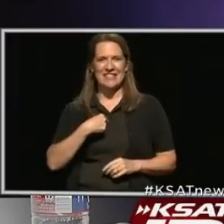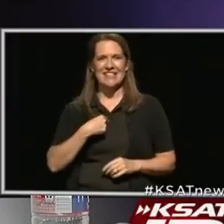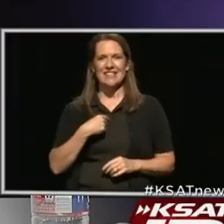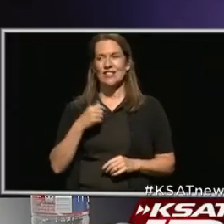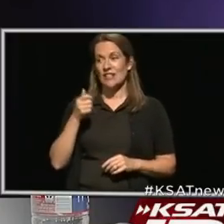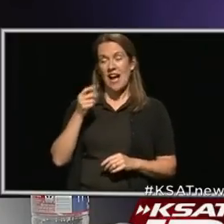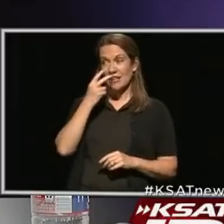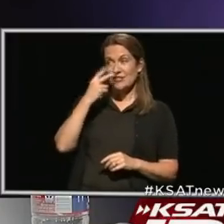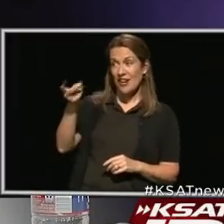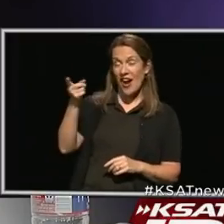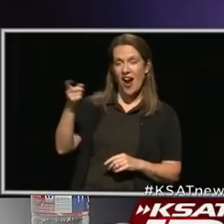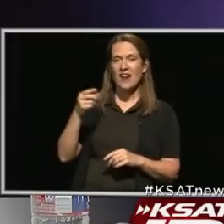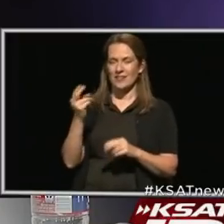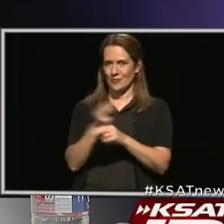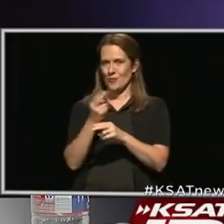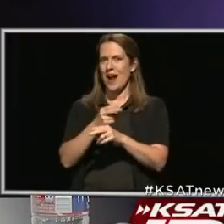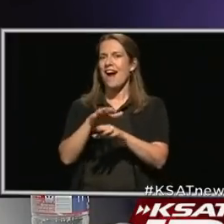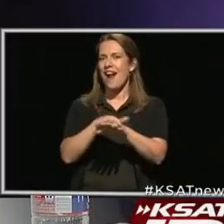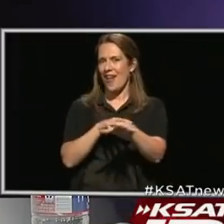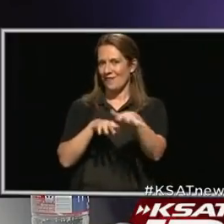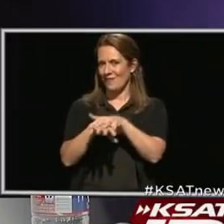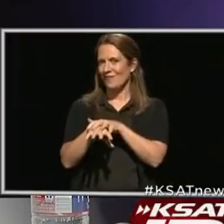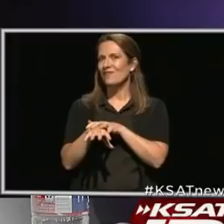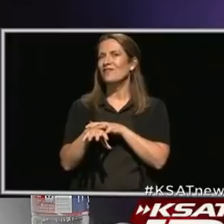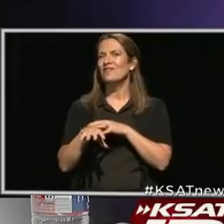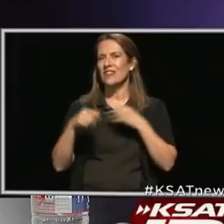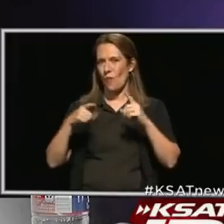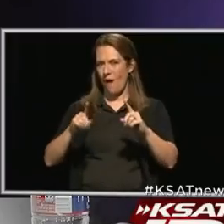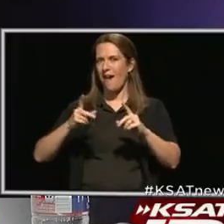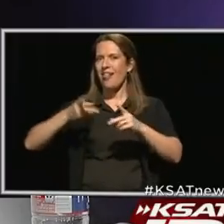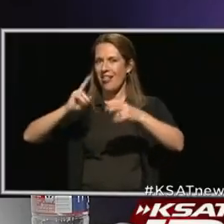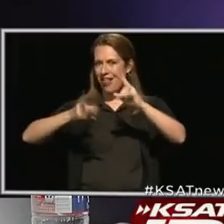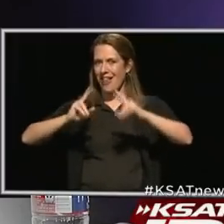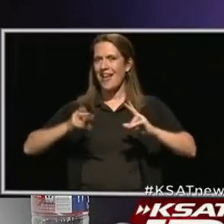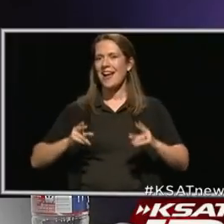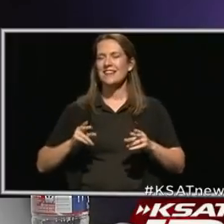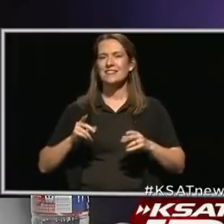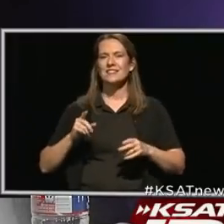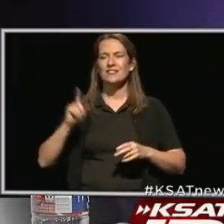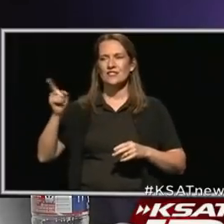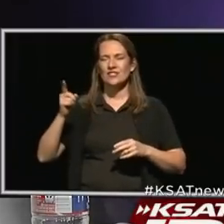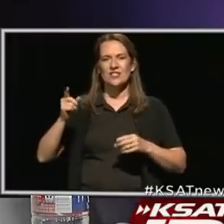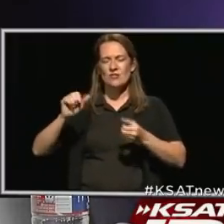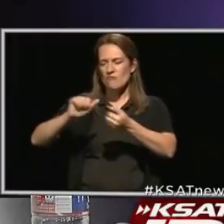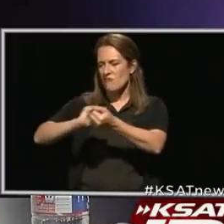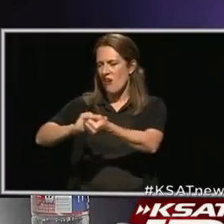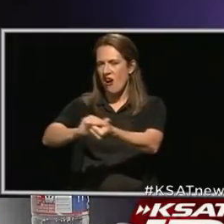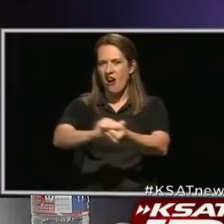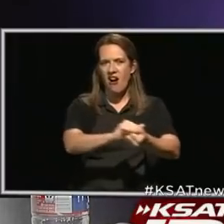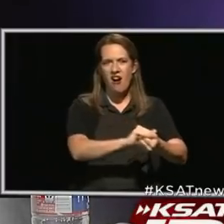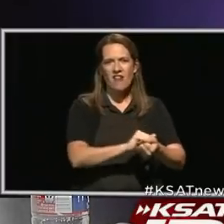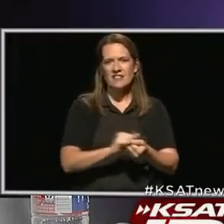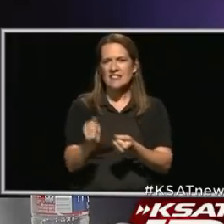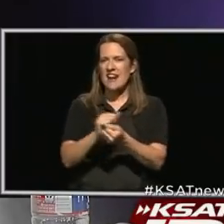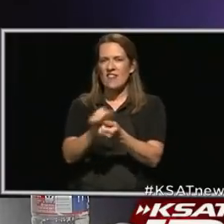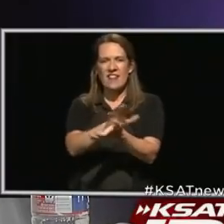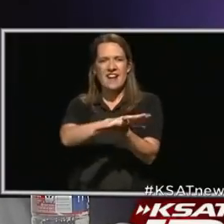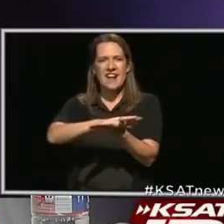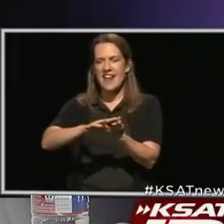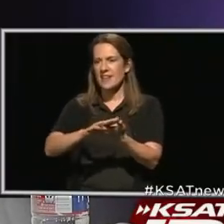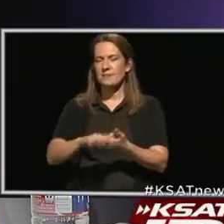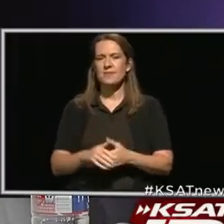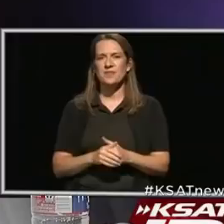gloves, the gloves to get when she gave the haircut. She also had everything washed down with disinfectants. She